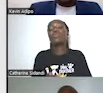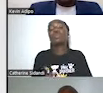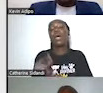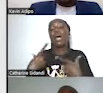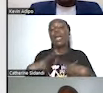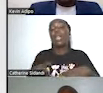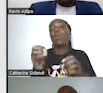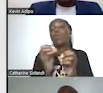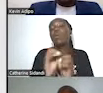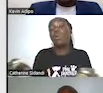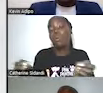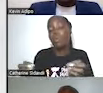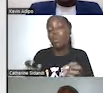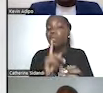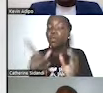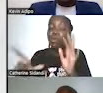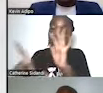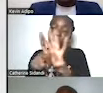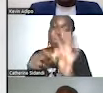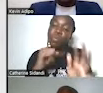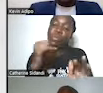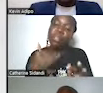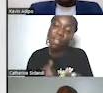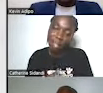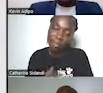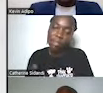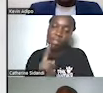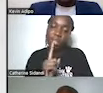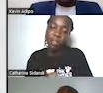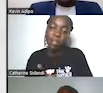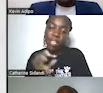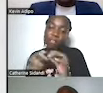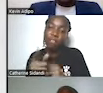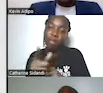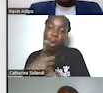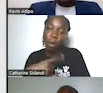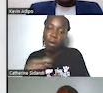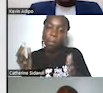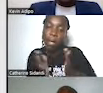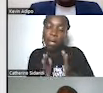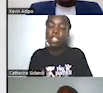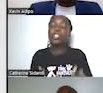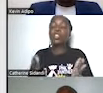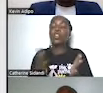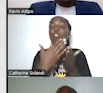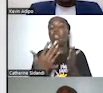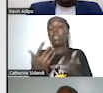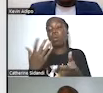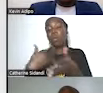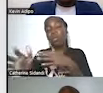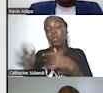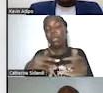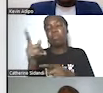how to call that kind of person, under law of torts. If you're going to someone's property without them knowing, then